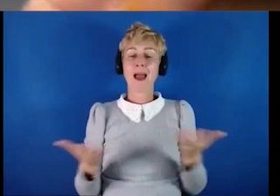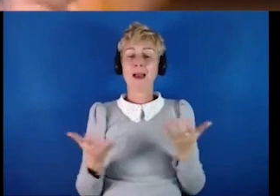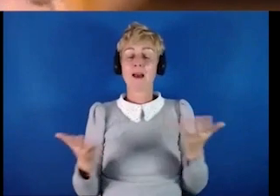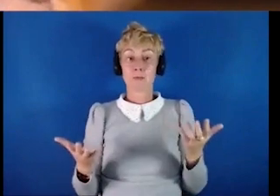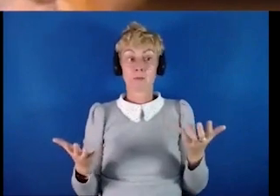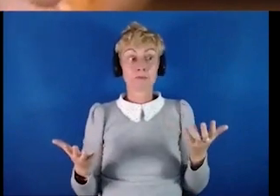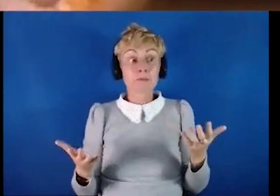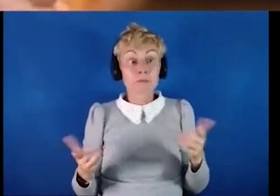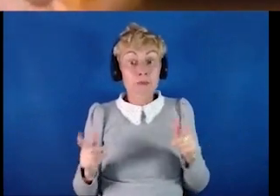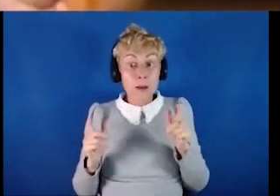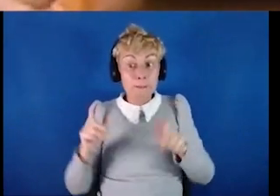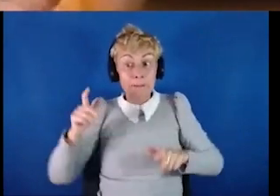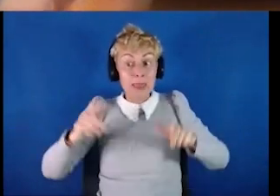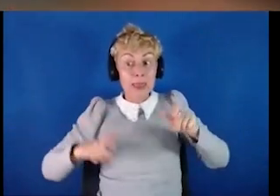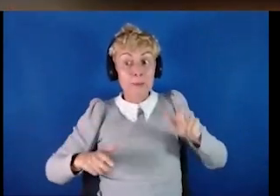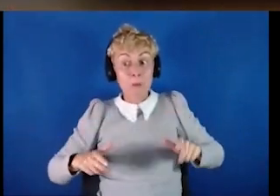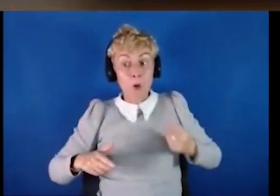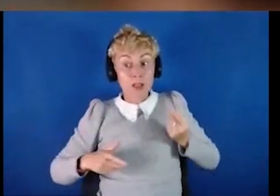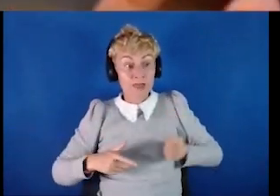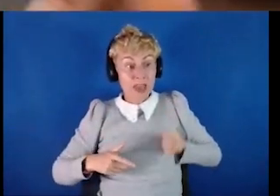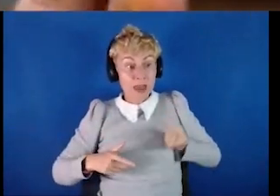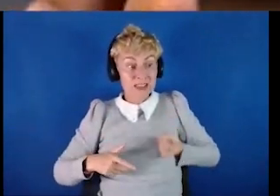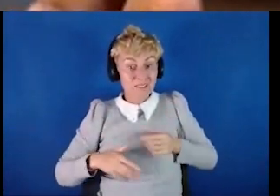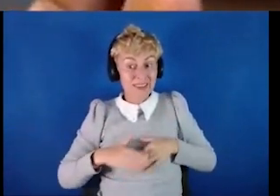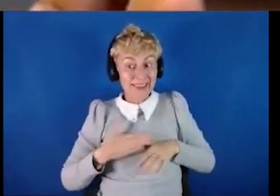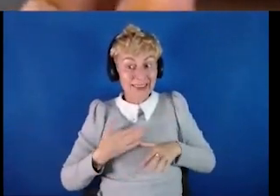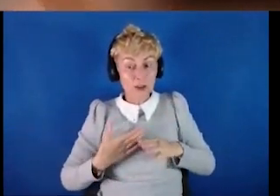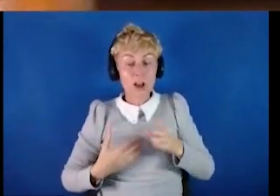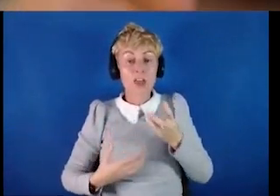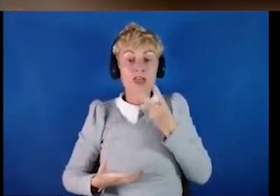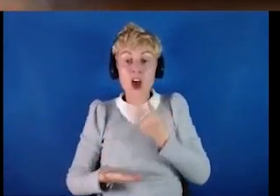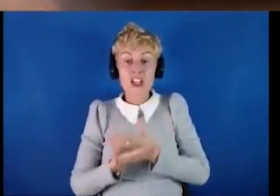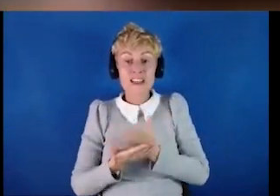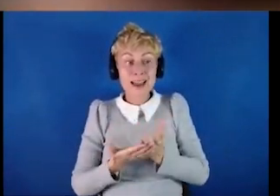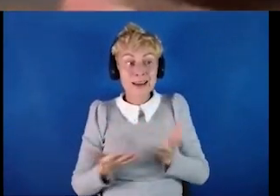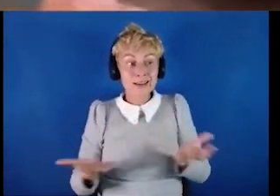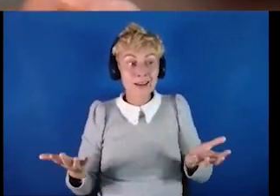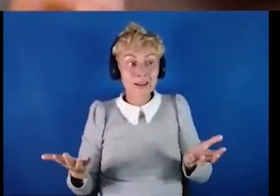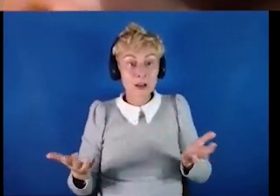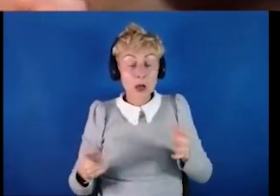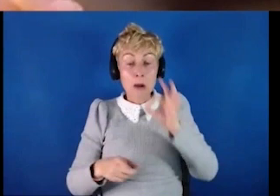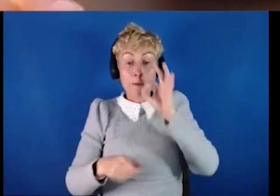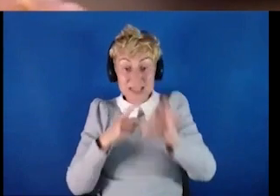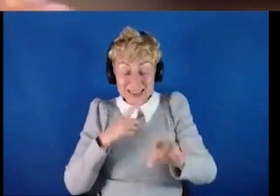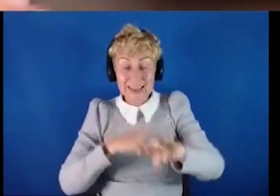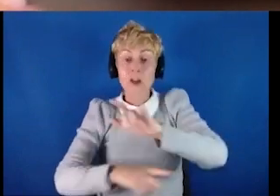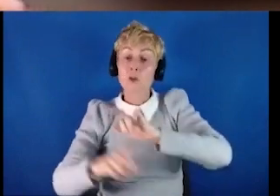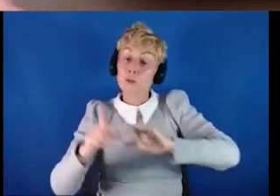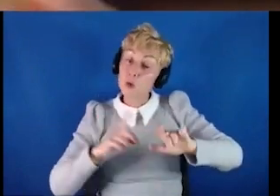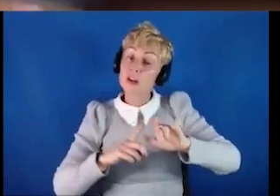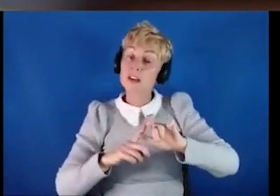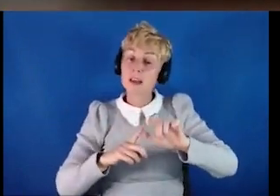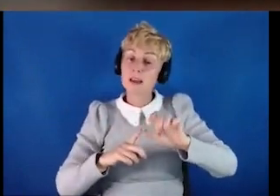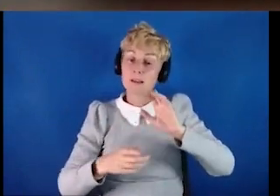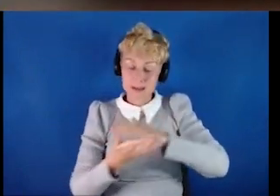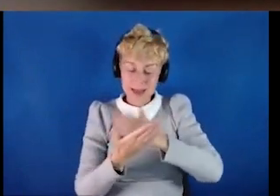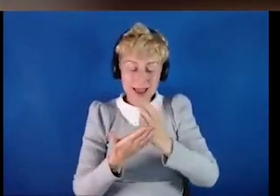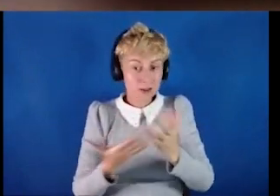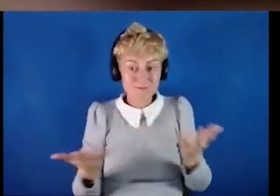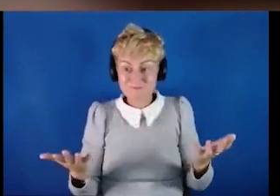the people who are in the third sector, particularly the community sector, don't